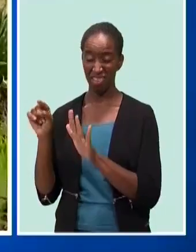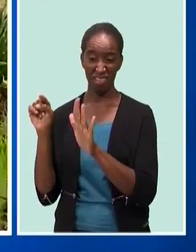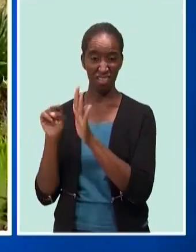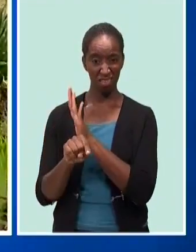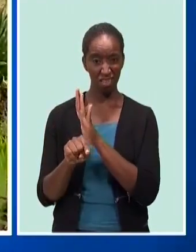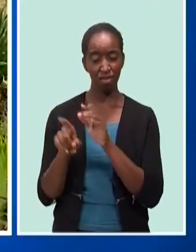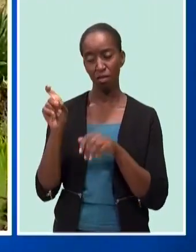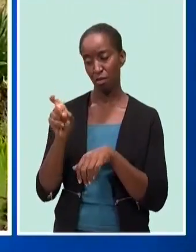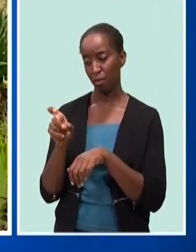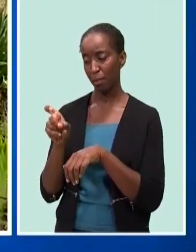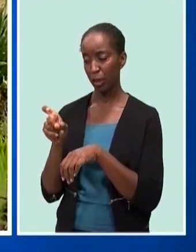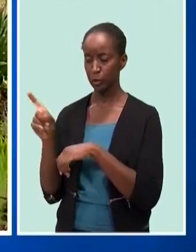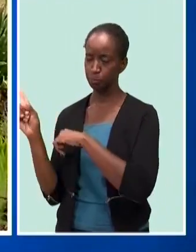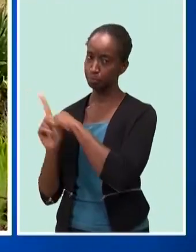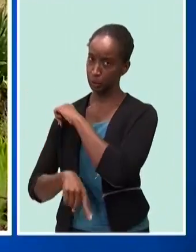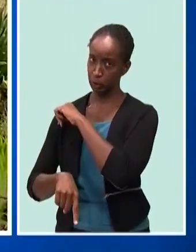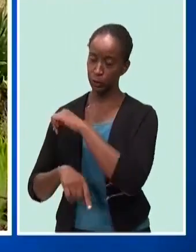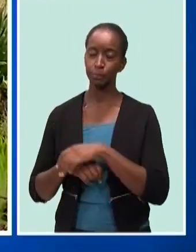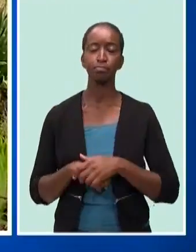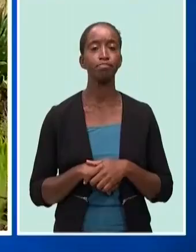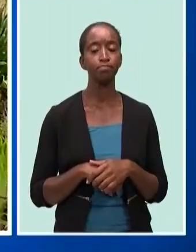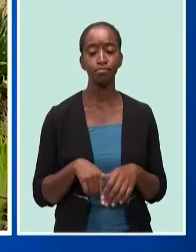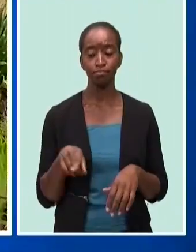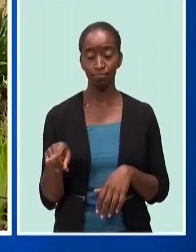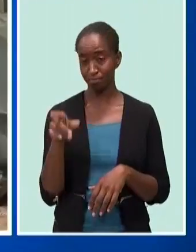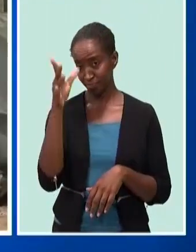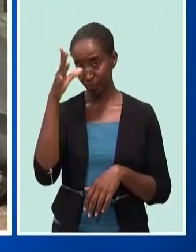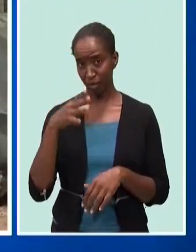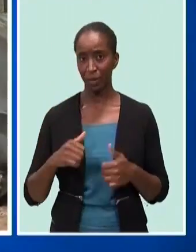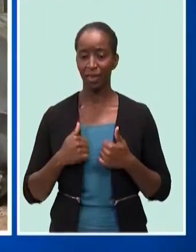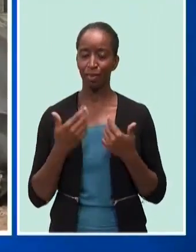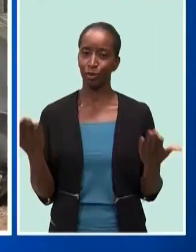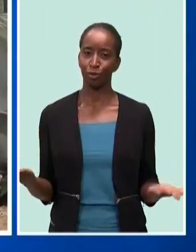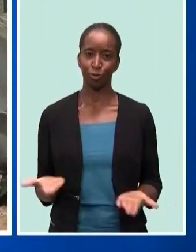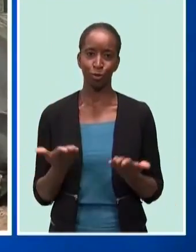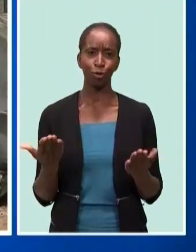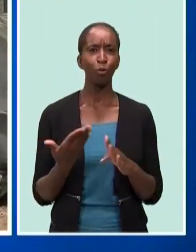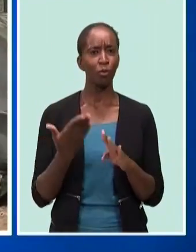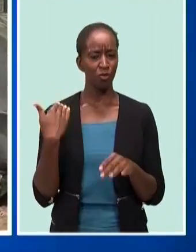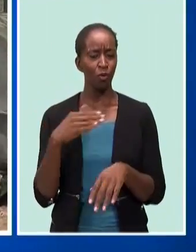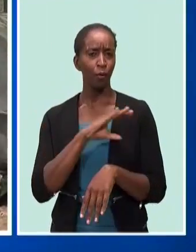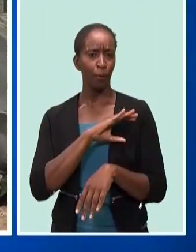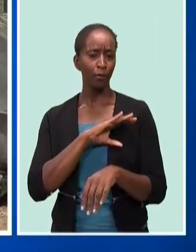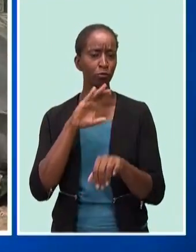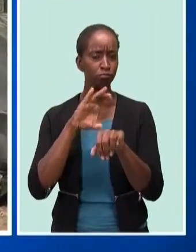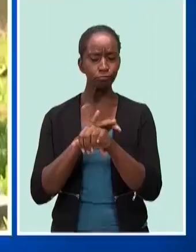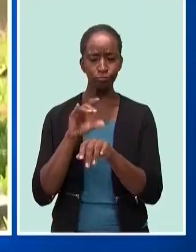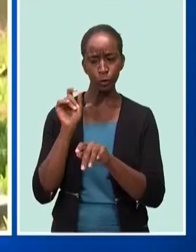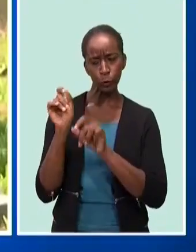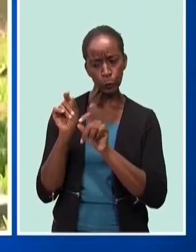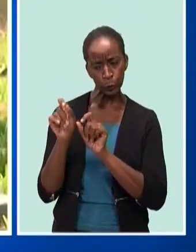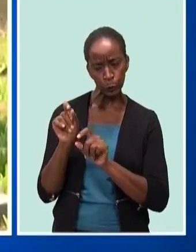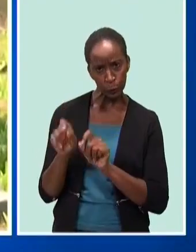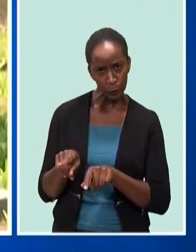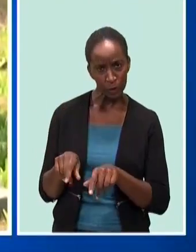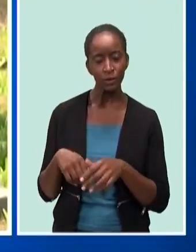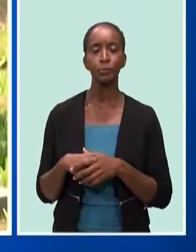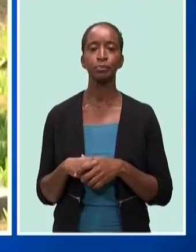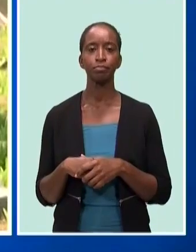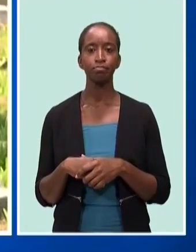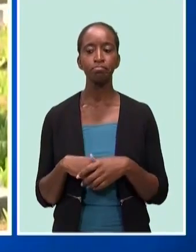black. It was completely black here on the whole eye. He was having the blood, we don't know whether it was blood or some injuries were on his head. He was having stitches, 2 stitches